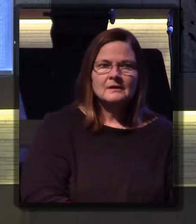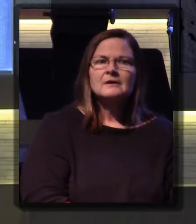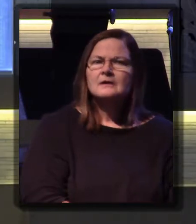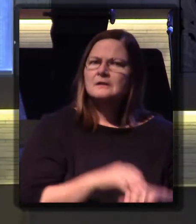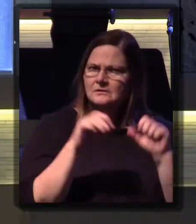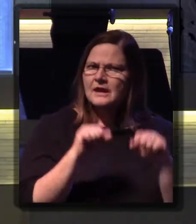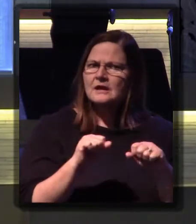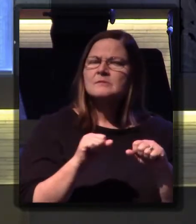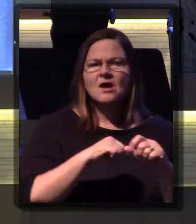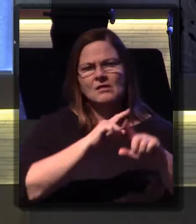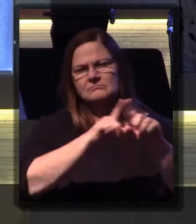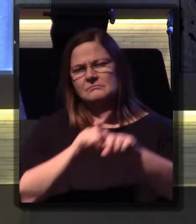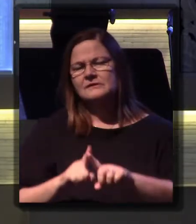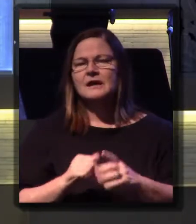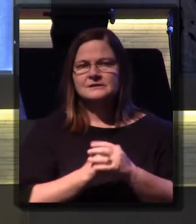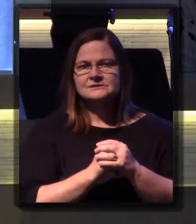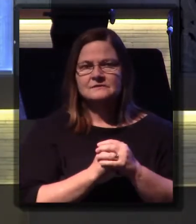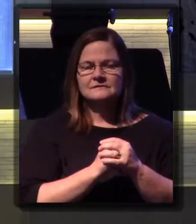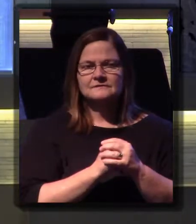other places for the rest of the school year.